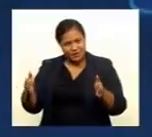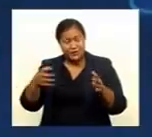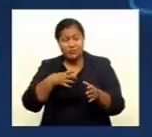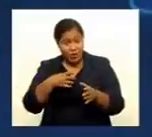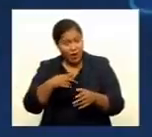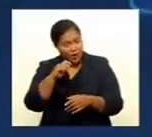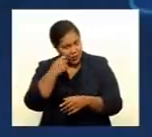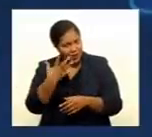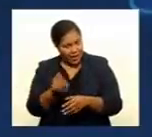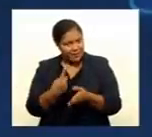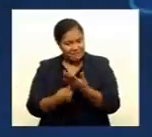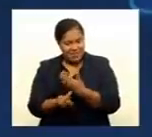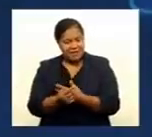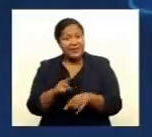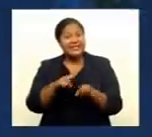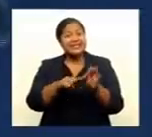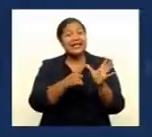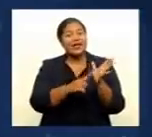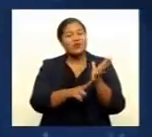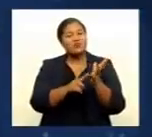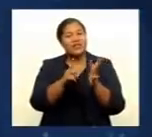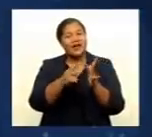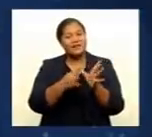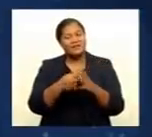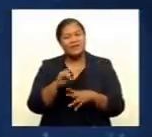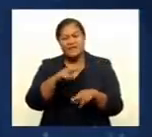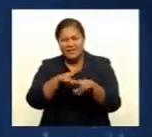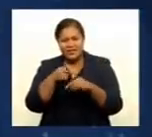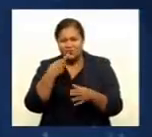expected from the Ngawea settlement. Fiji has recorded